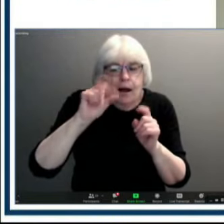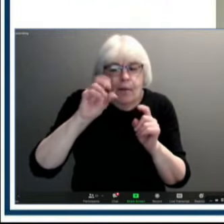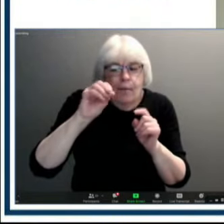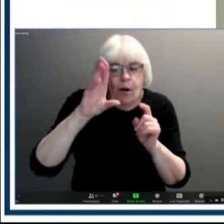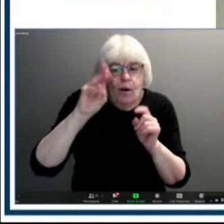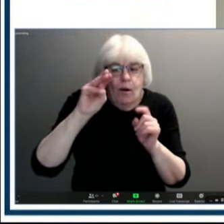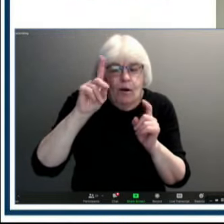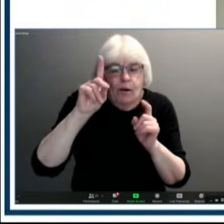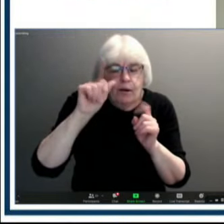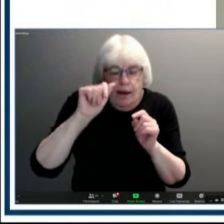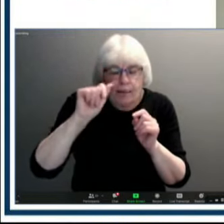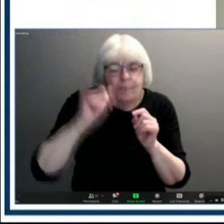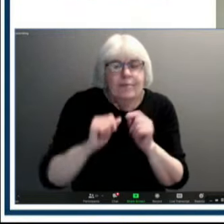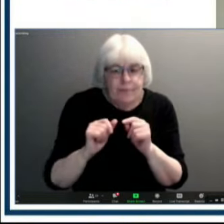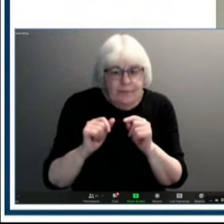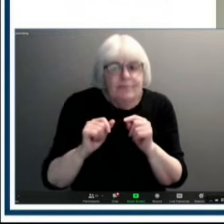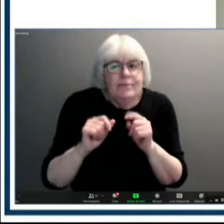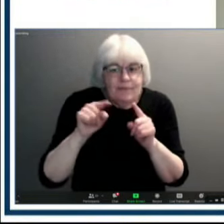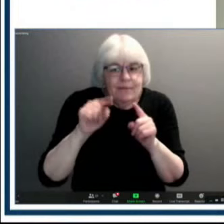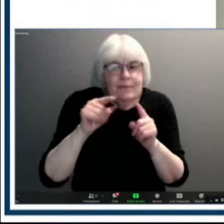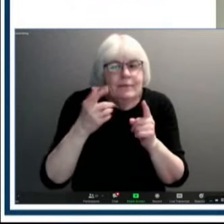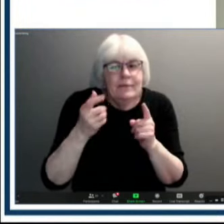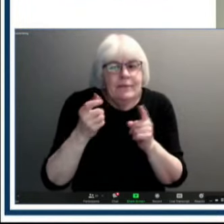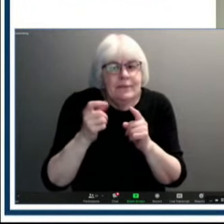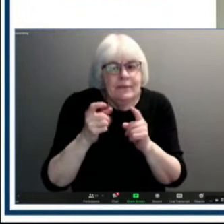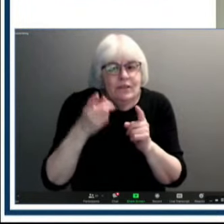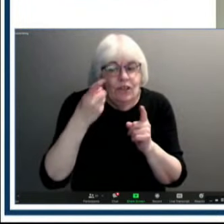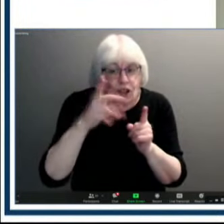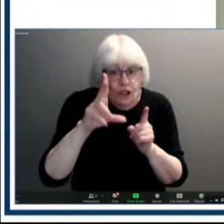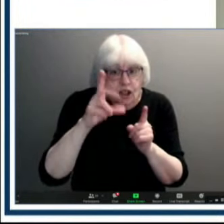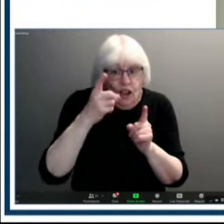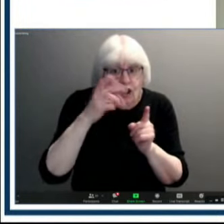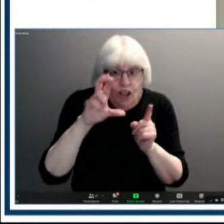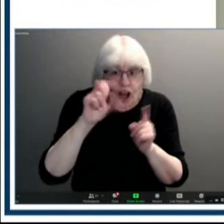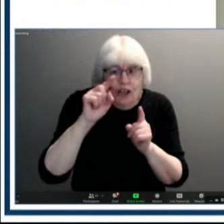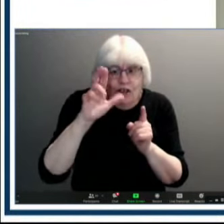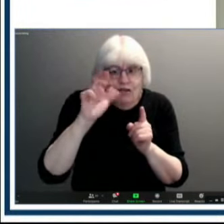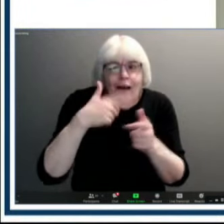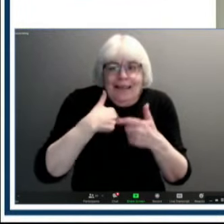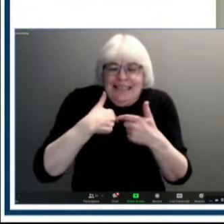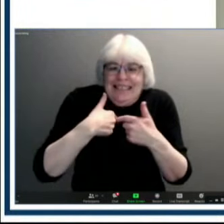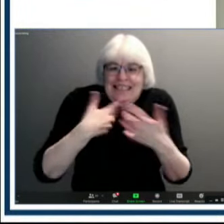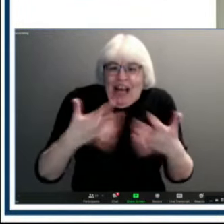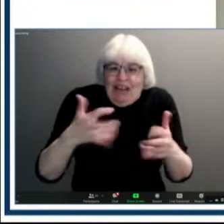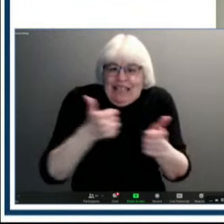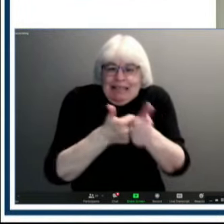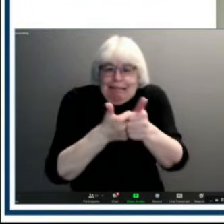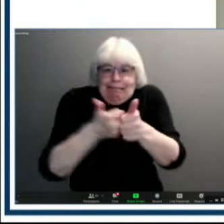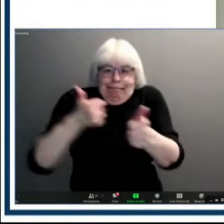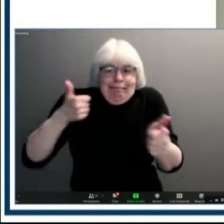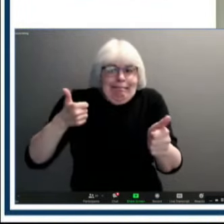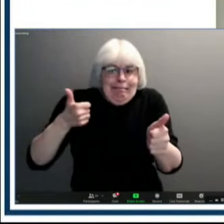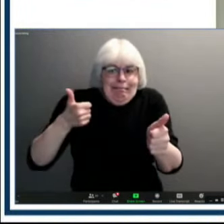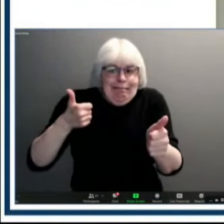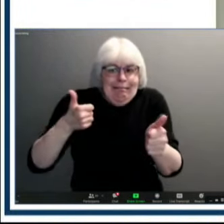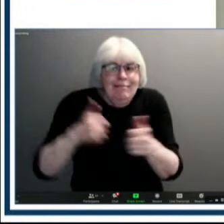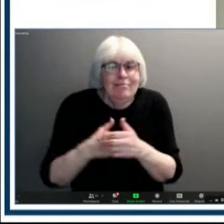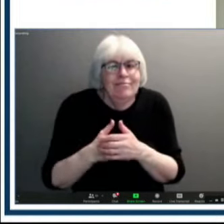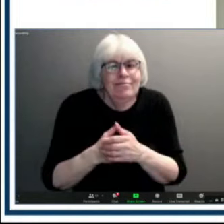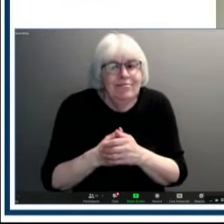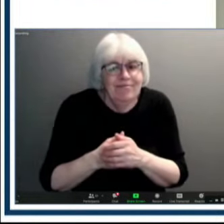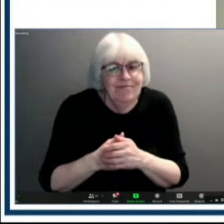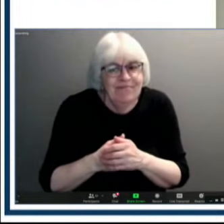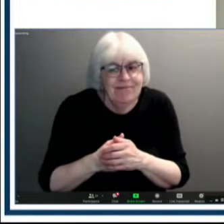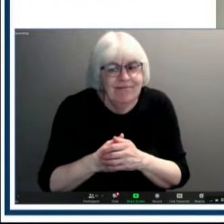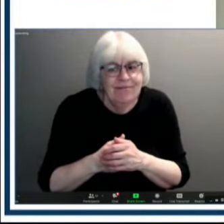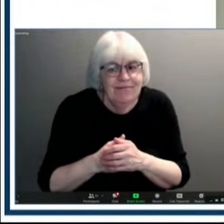a backlog in terms of cases that are, backlog, first of all, in trying to get to them with their 24-hour